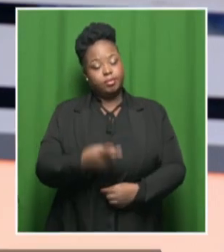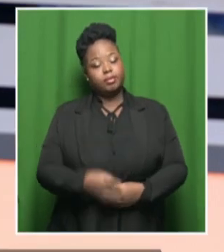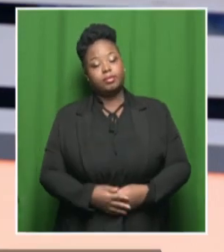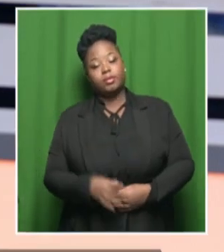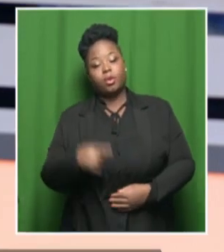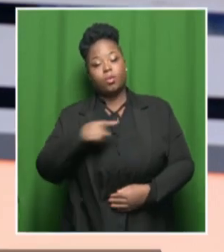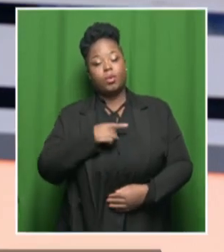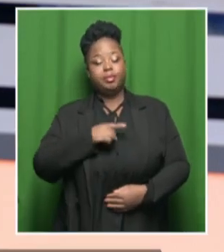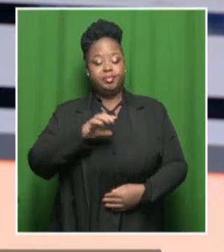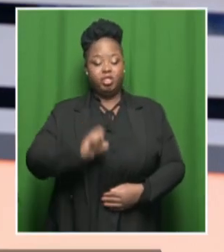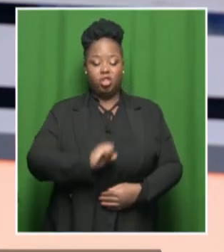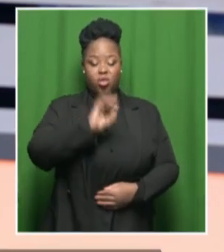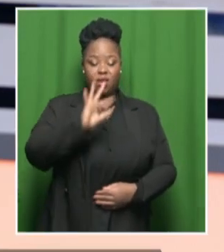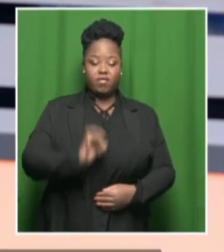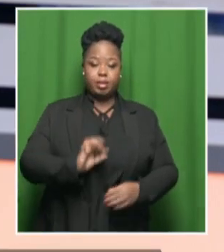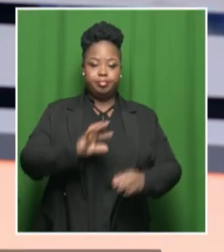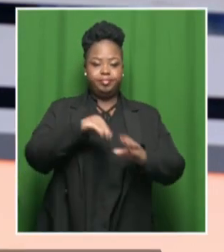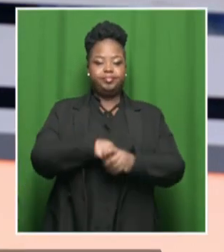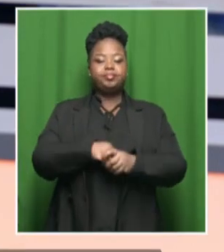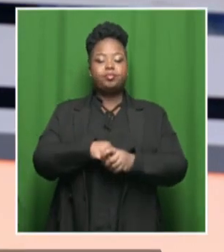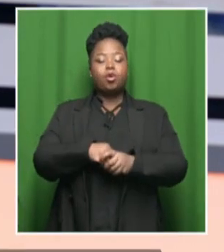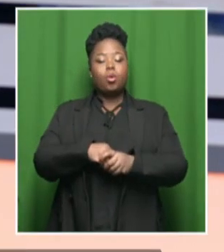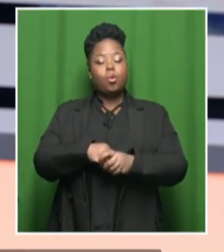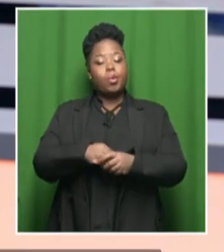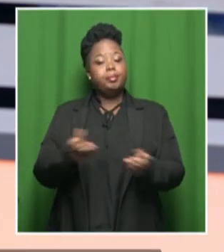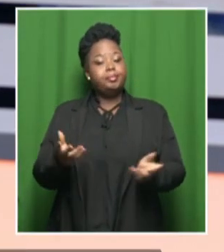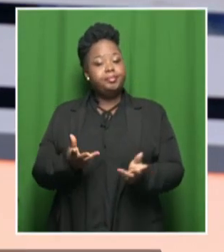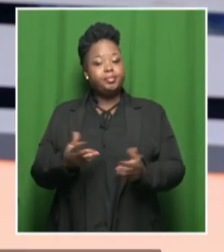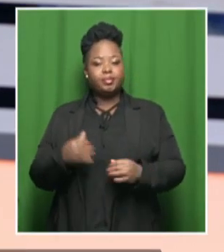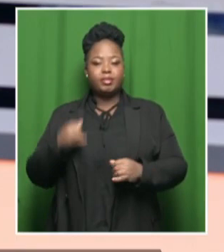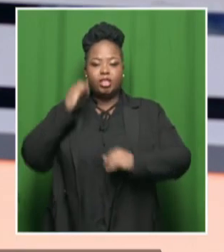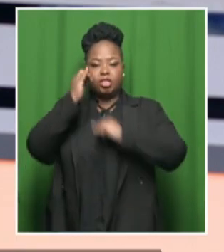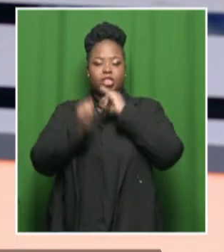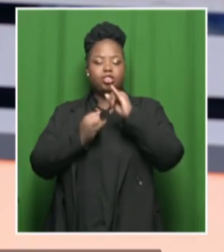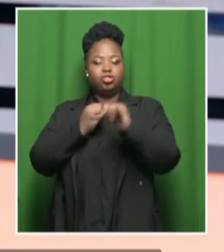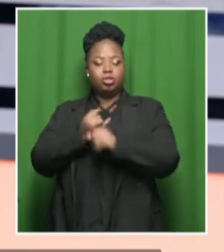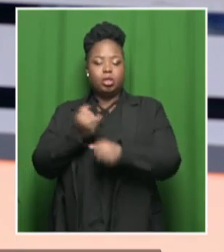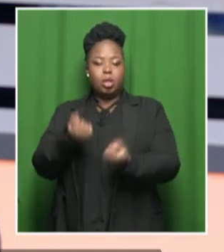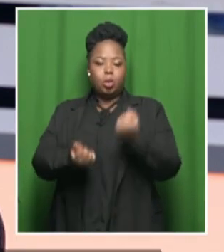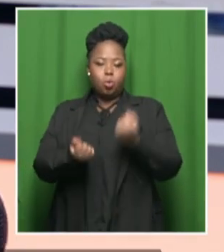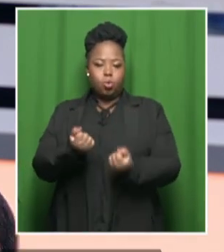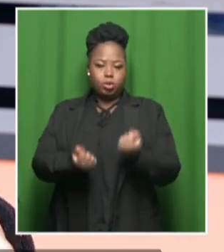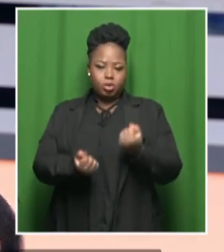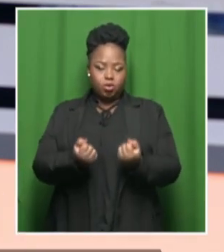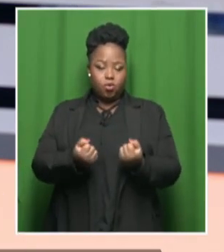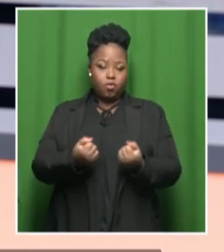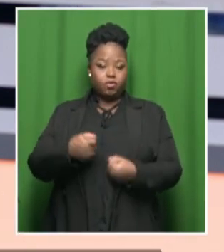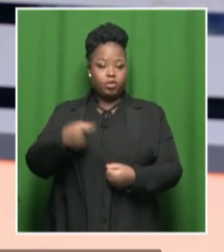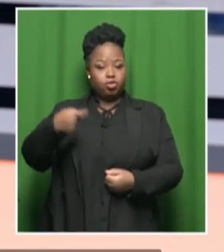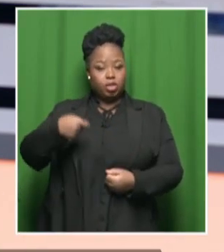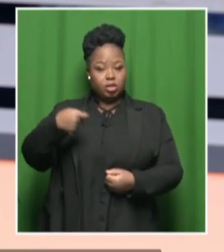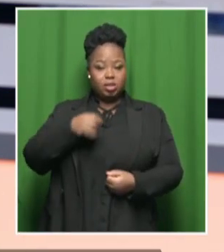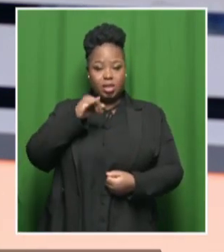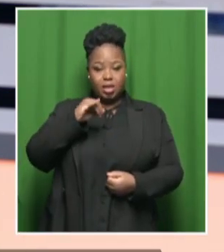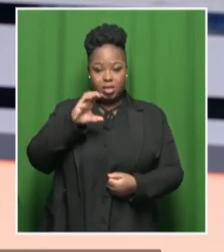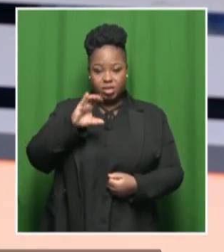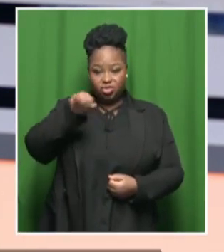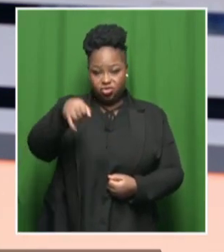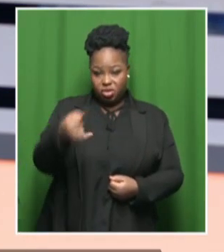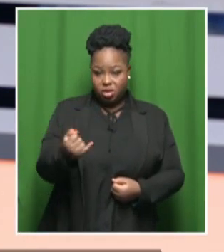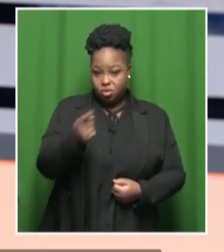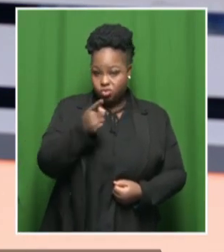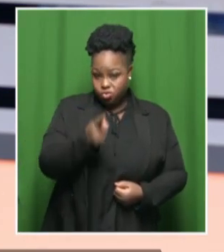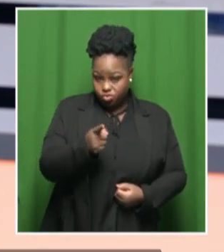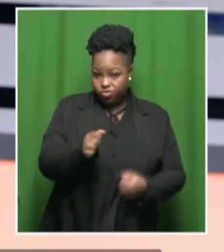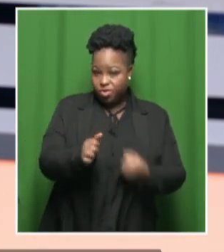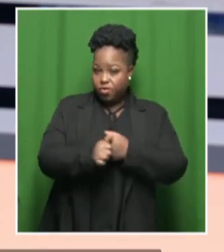that South Africa has been taking at the International Court of Justice. Obviously, I imagine you've been following it quite closely